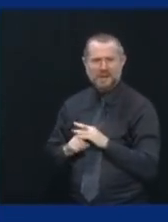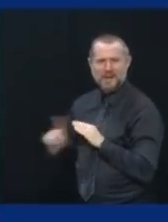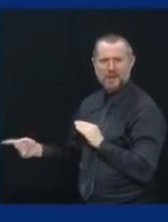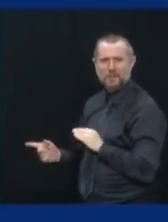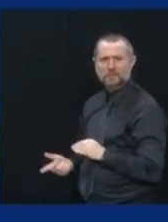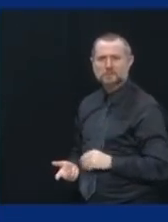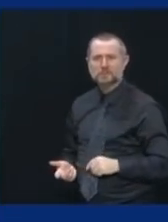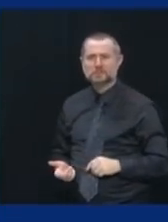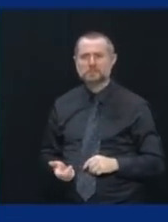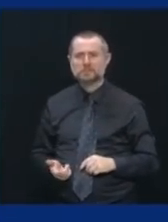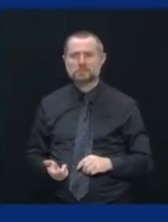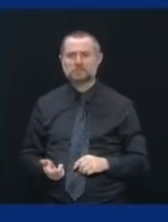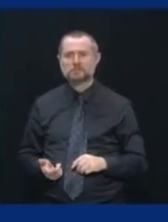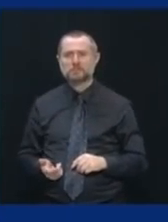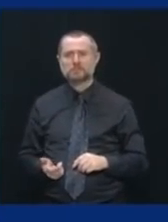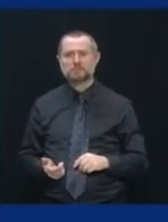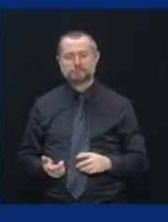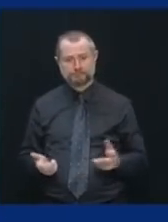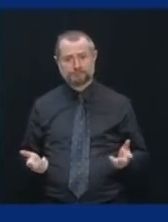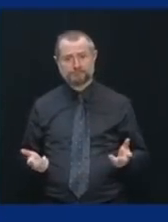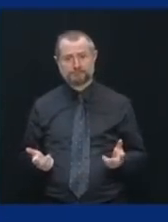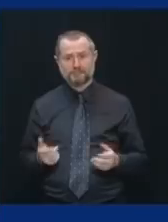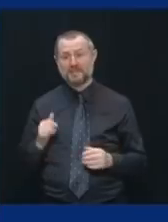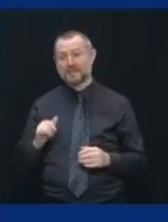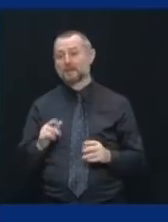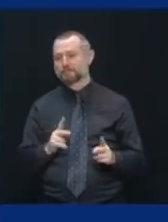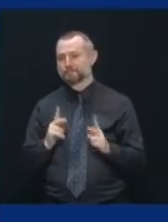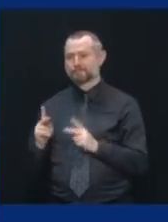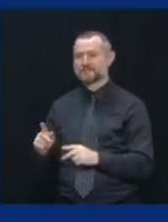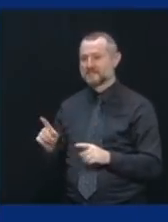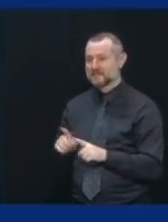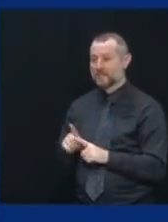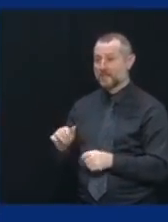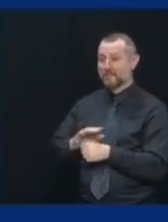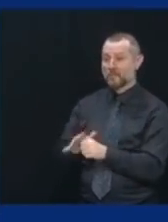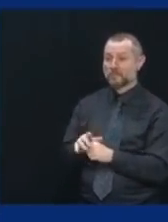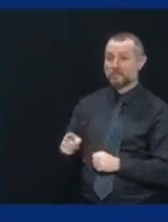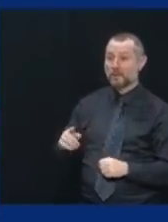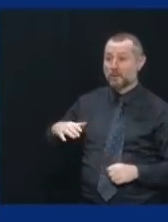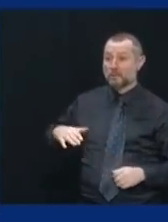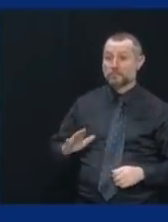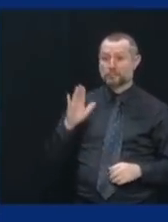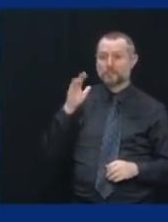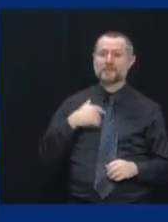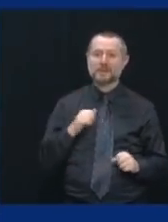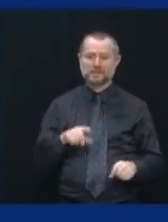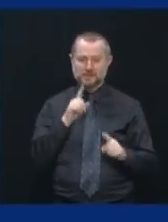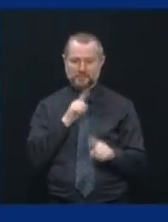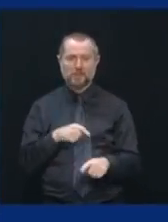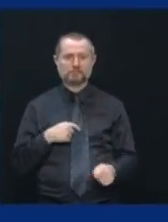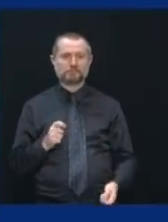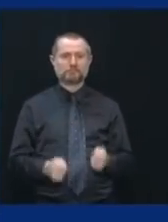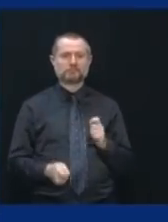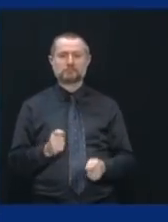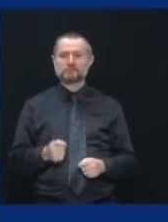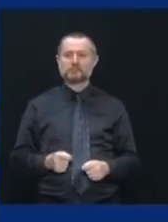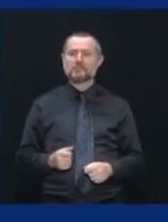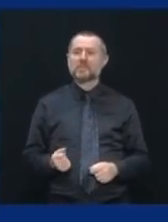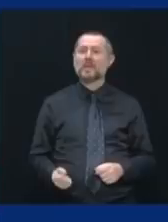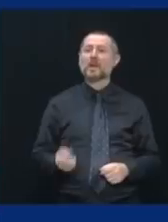smart. So you adjust to the increase in infection rate. How many vaccine doses do you